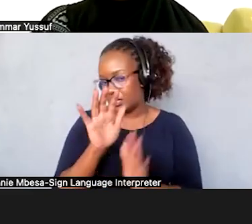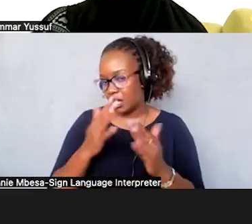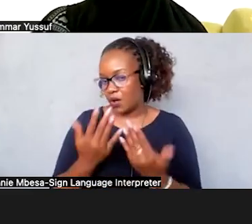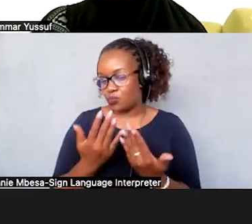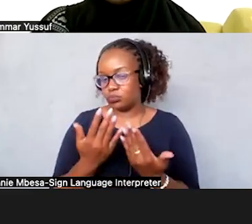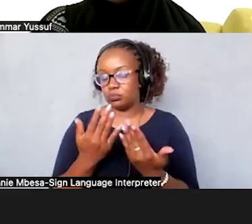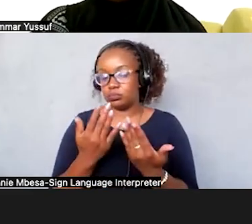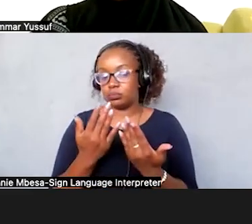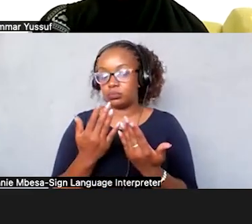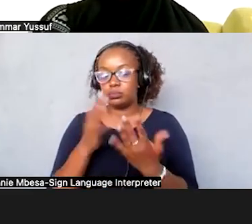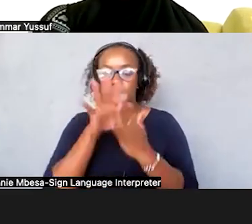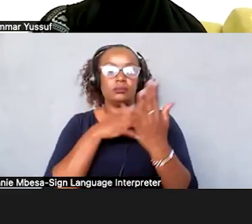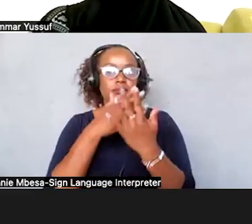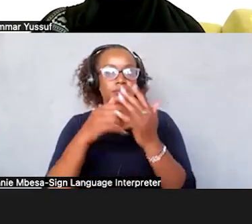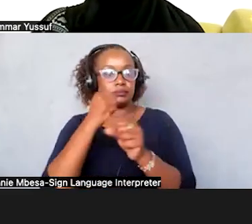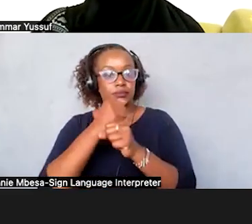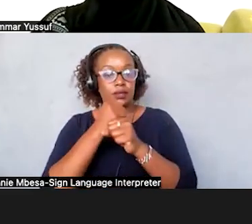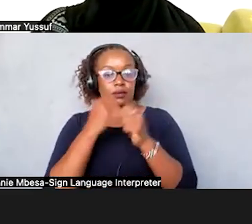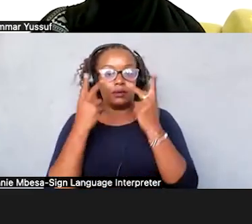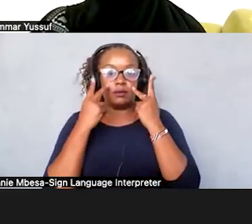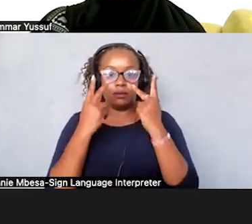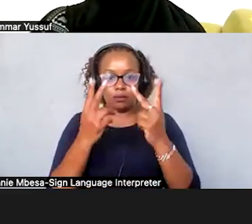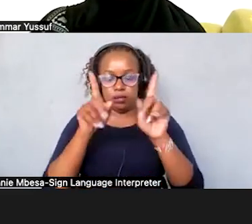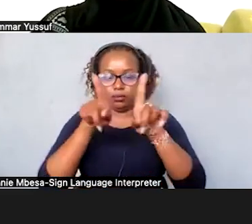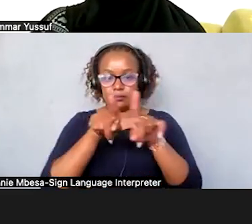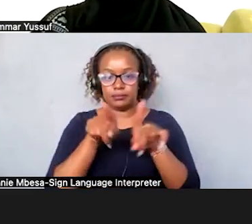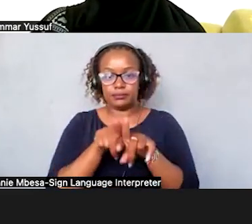network looks like. And